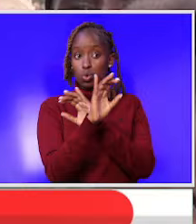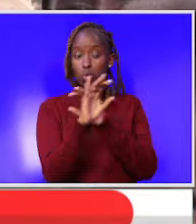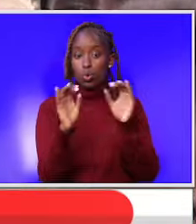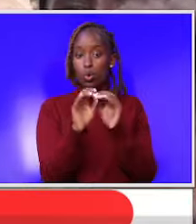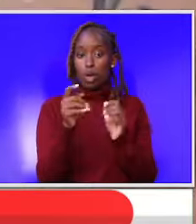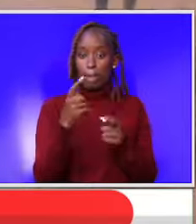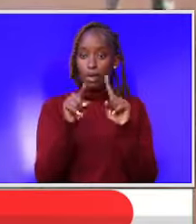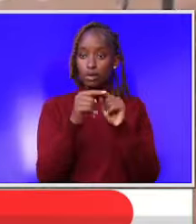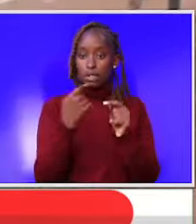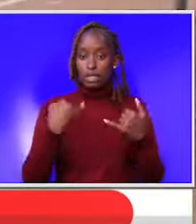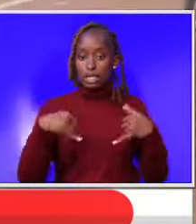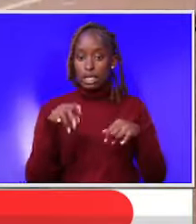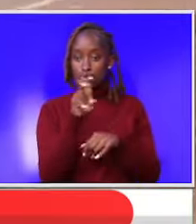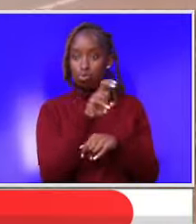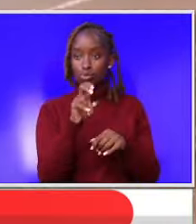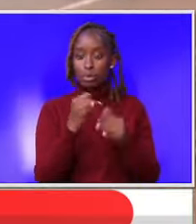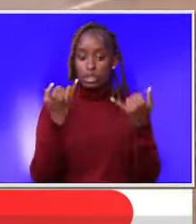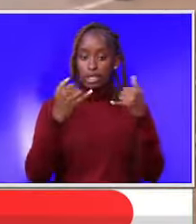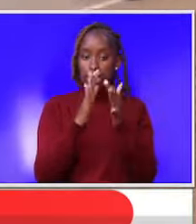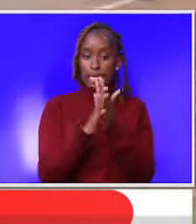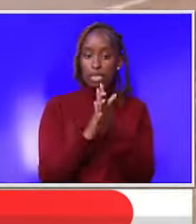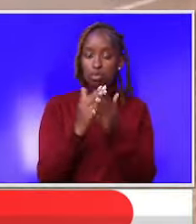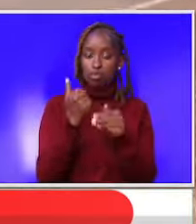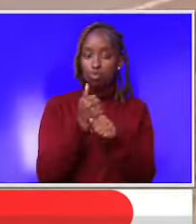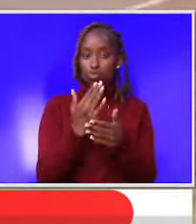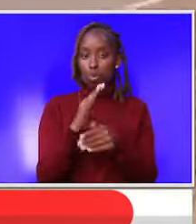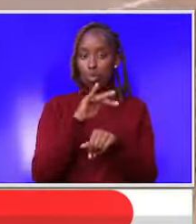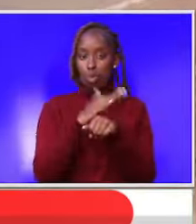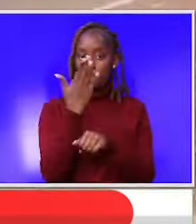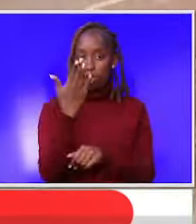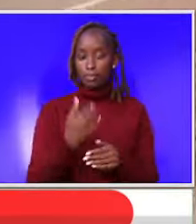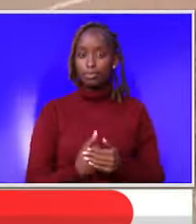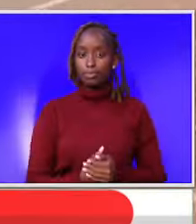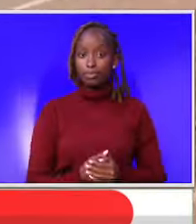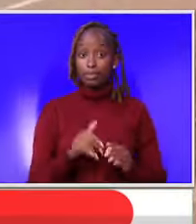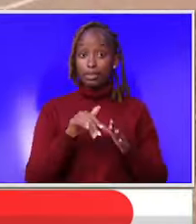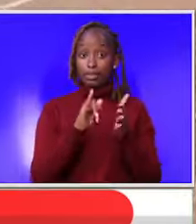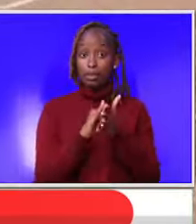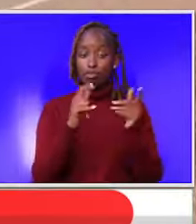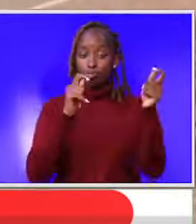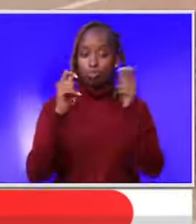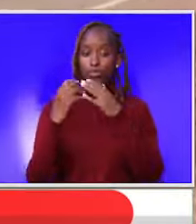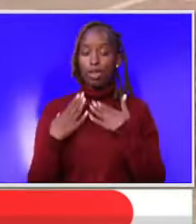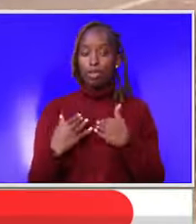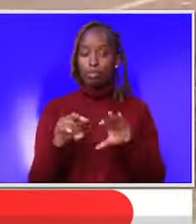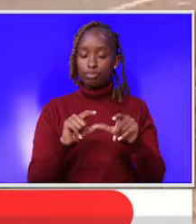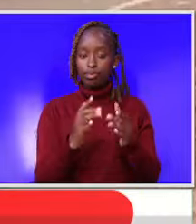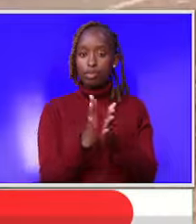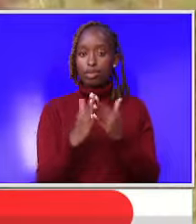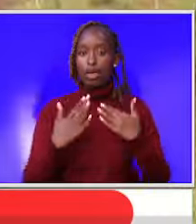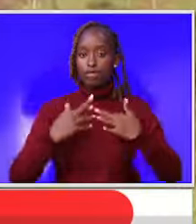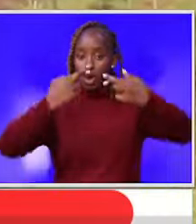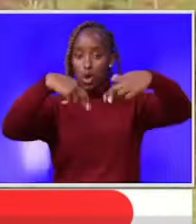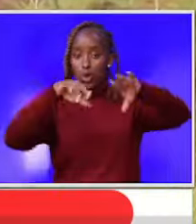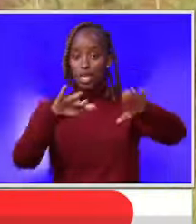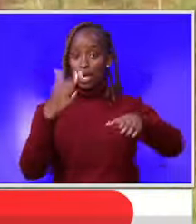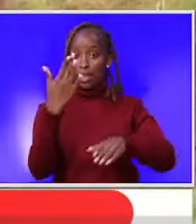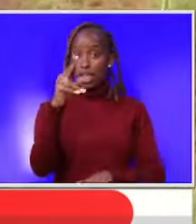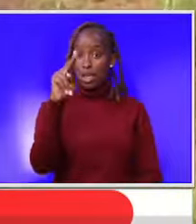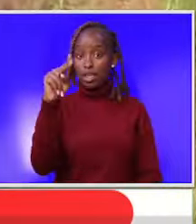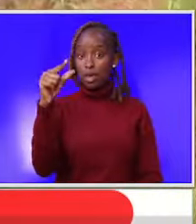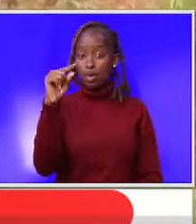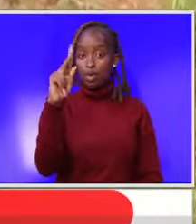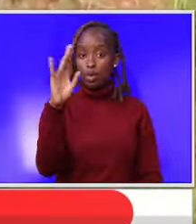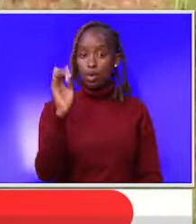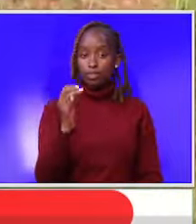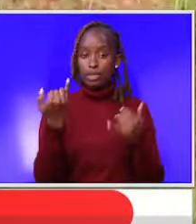lazima tuwakanyange. In their quest for vigilante justice, the mob blocked a section of Nyoka Nyoka Road at Gachocho to